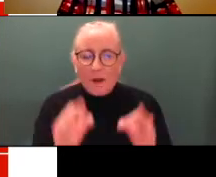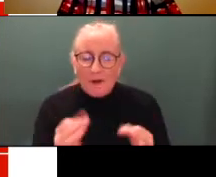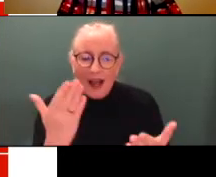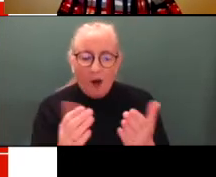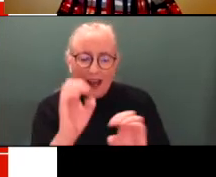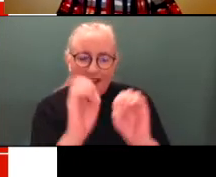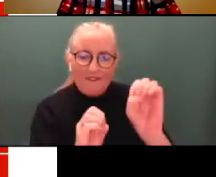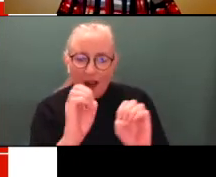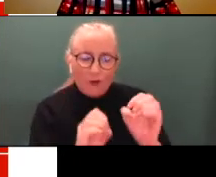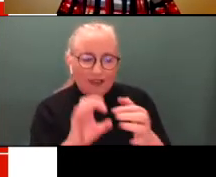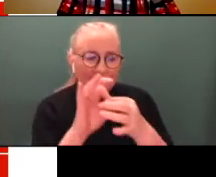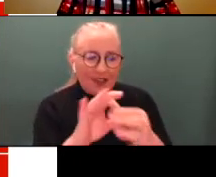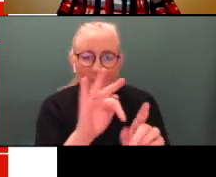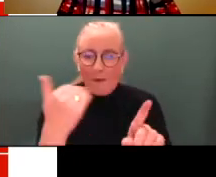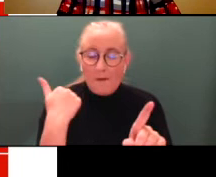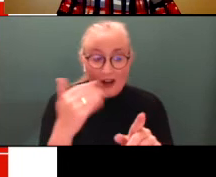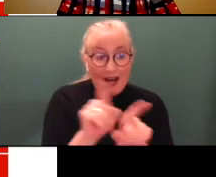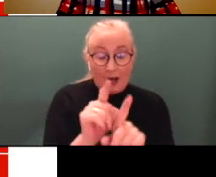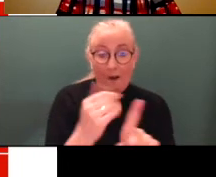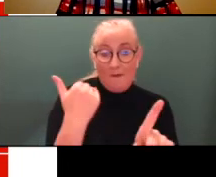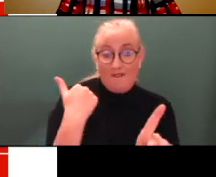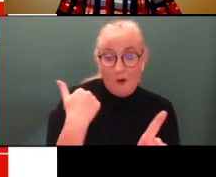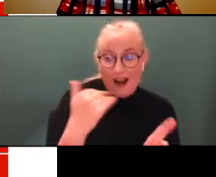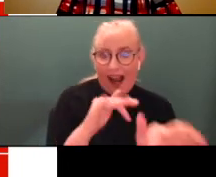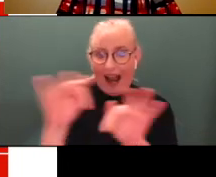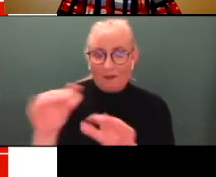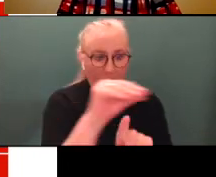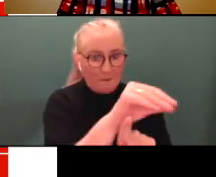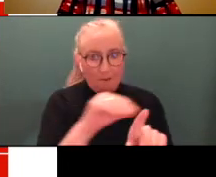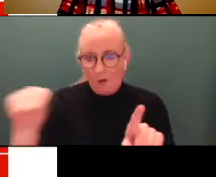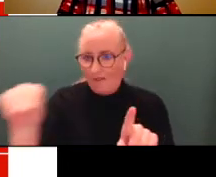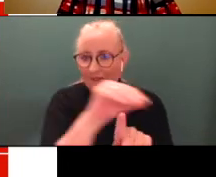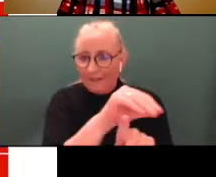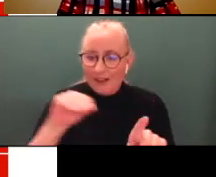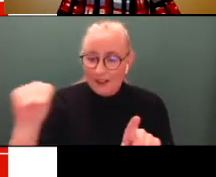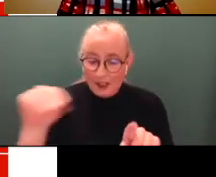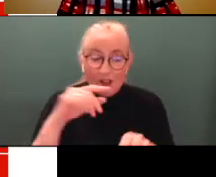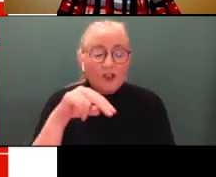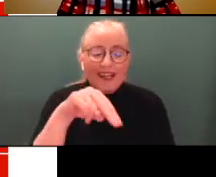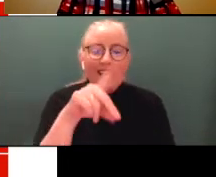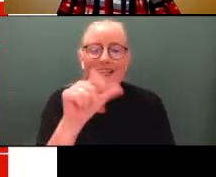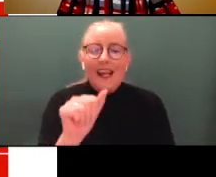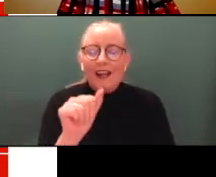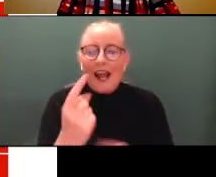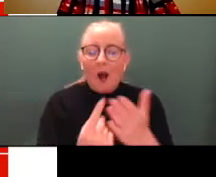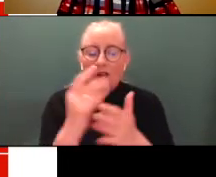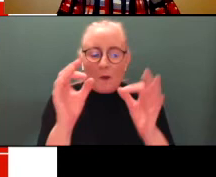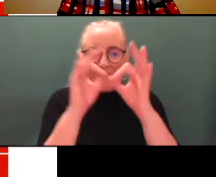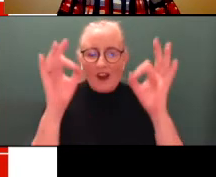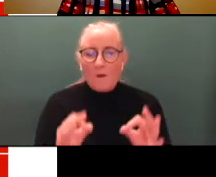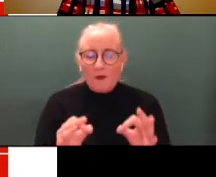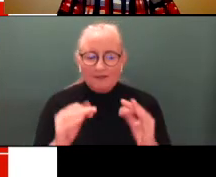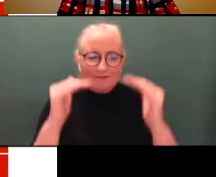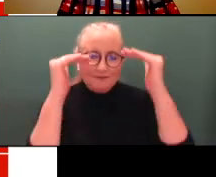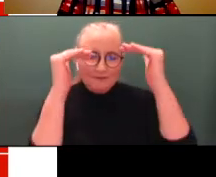outcomes both before and after transition. And the NDA outcome framework is set out